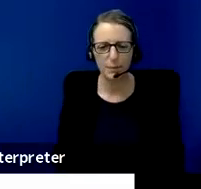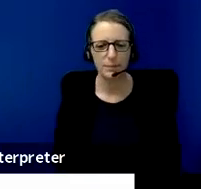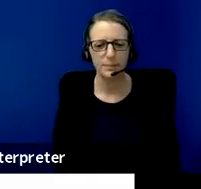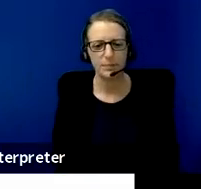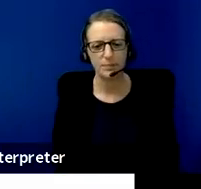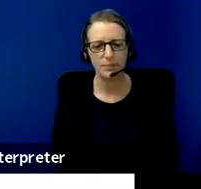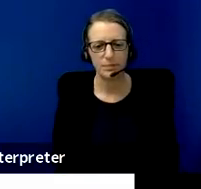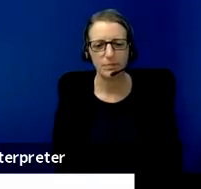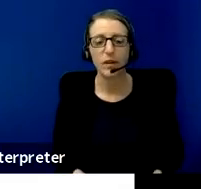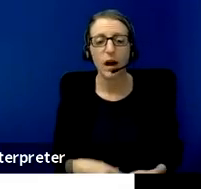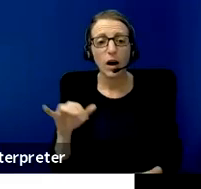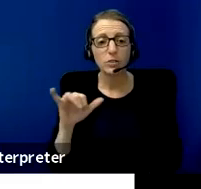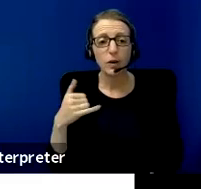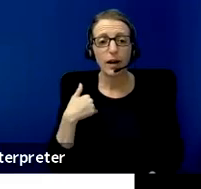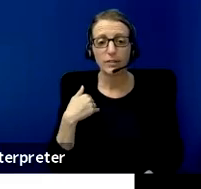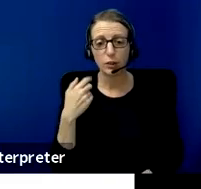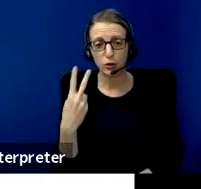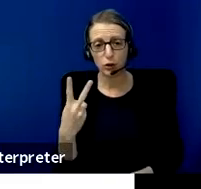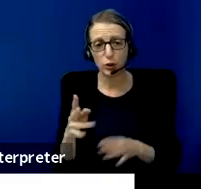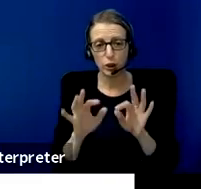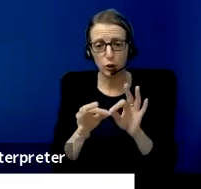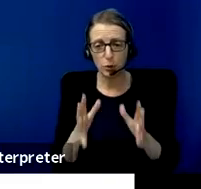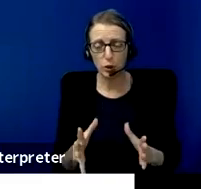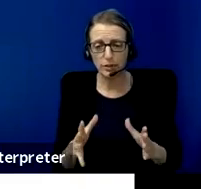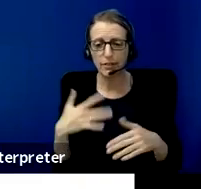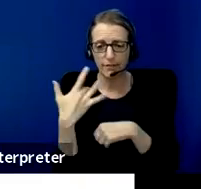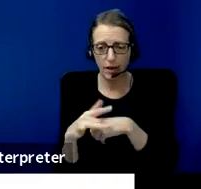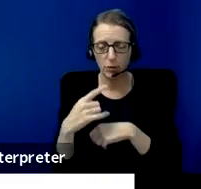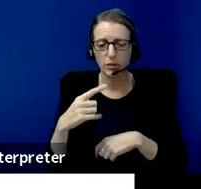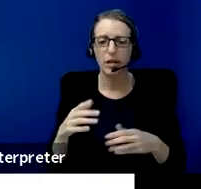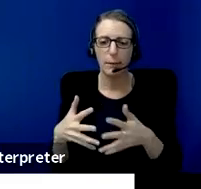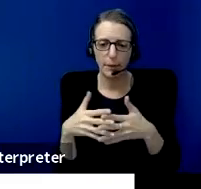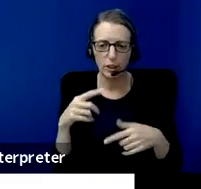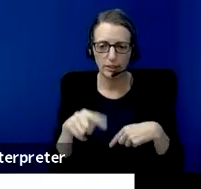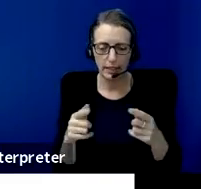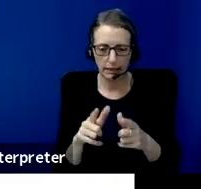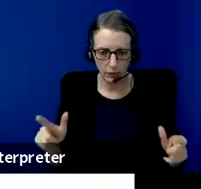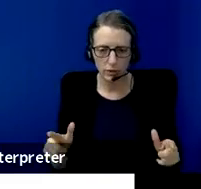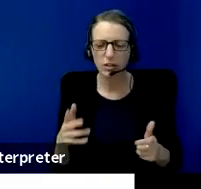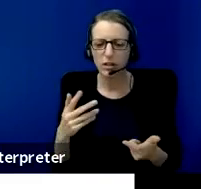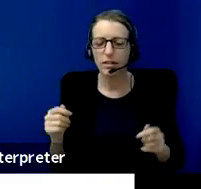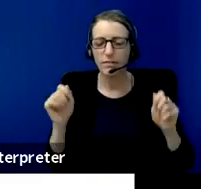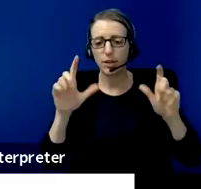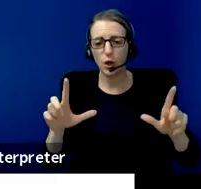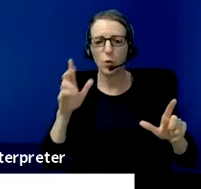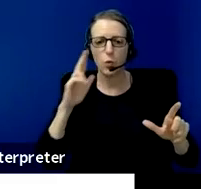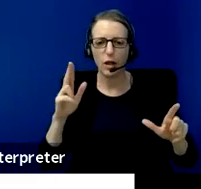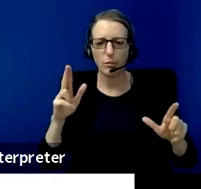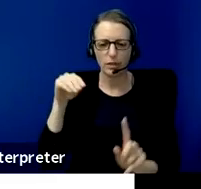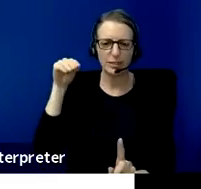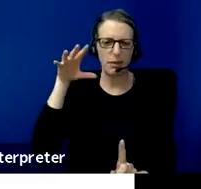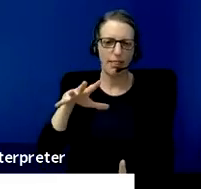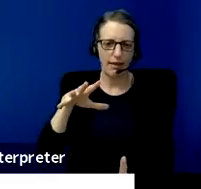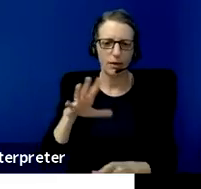we also have 2 interpreters available for American Sign Language, which their videos will be highlighted, which means spotlighted